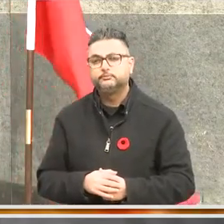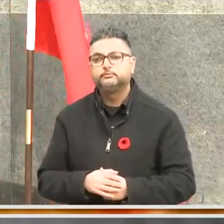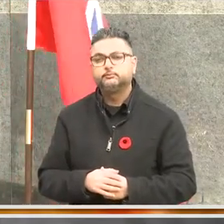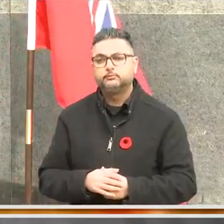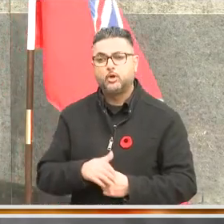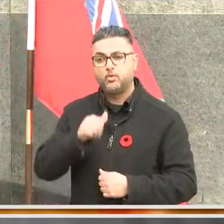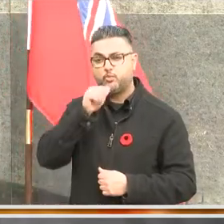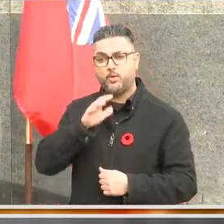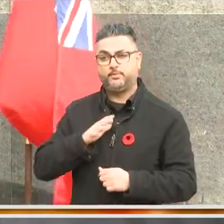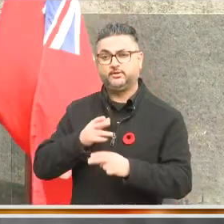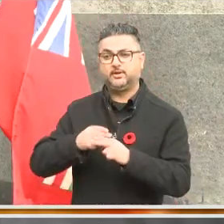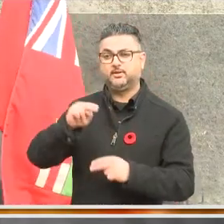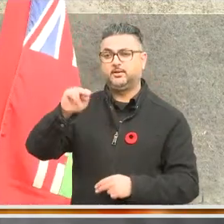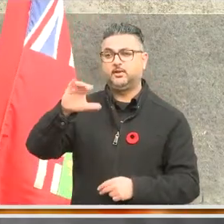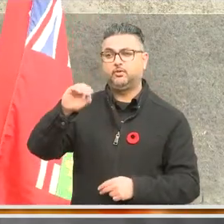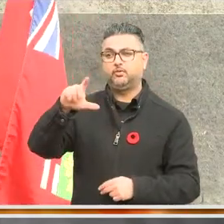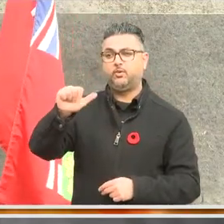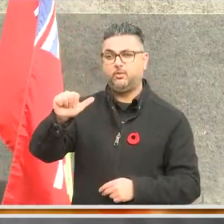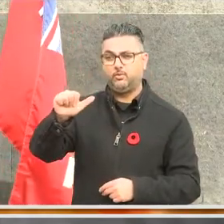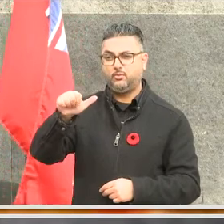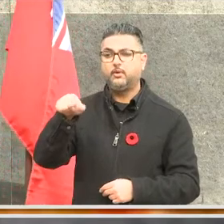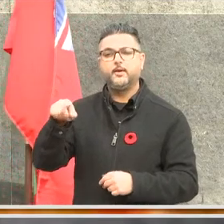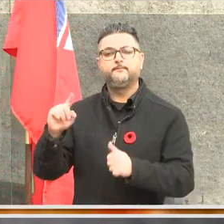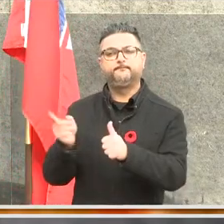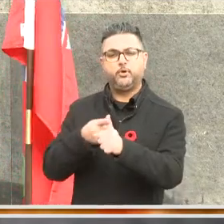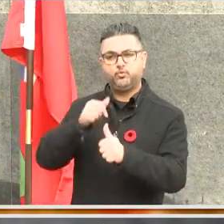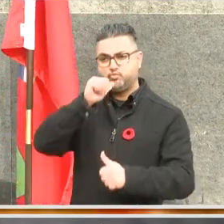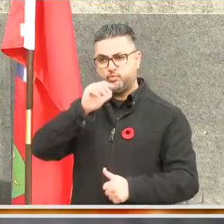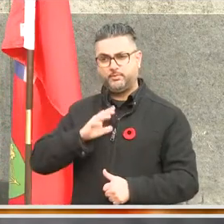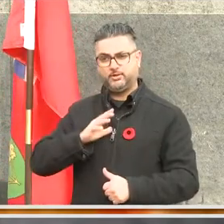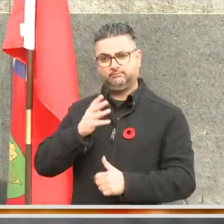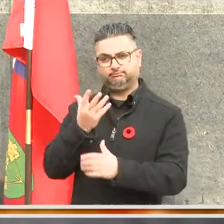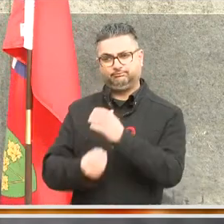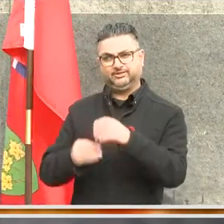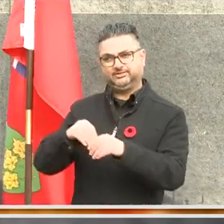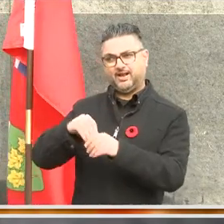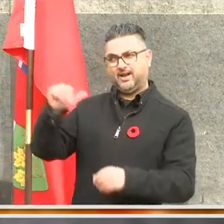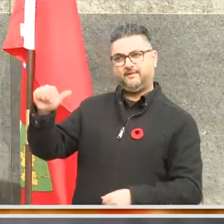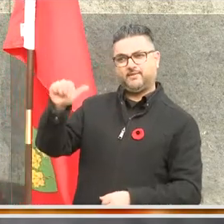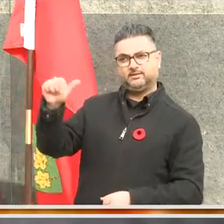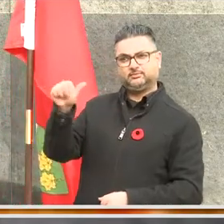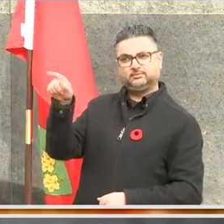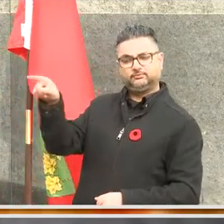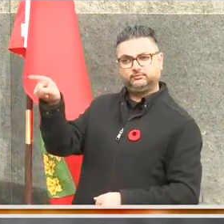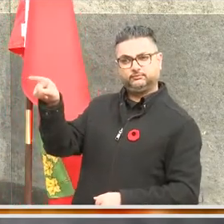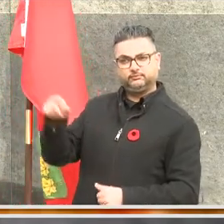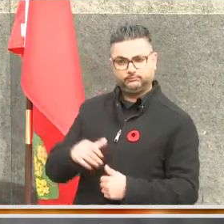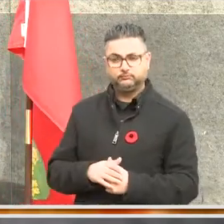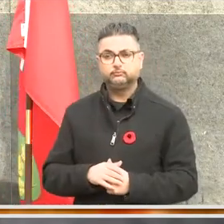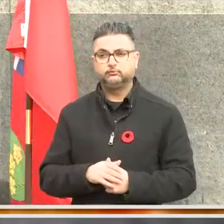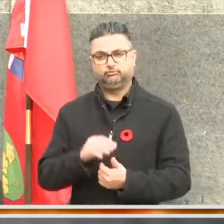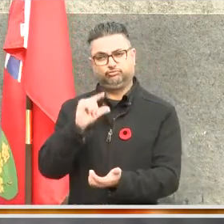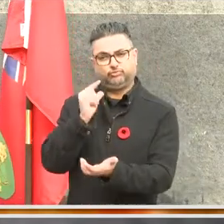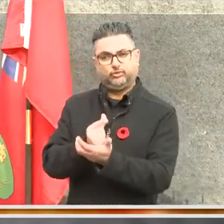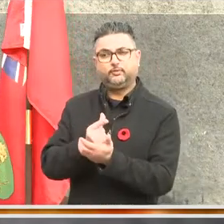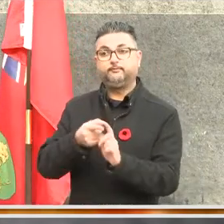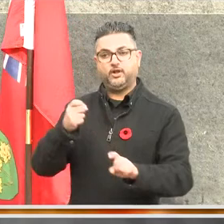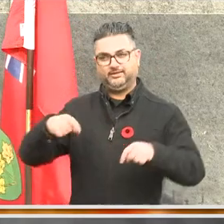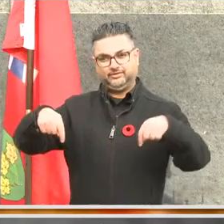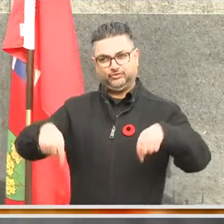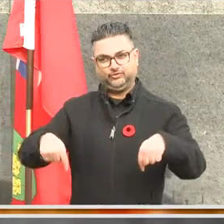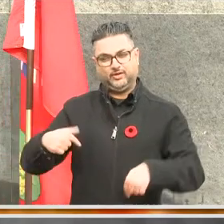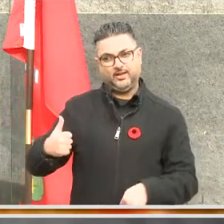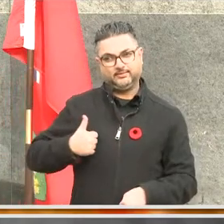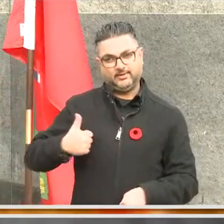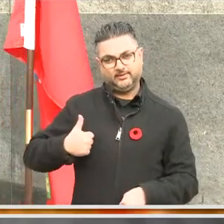by the Taliban at 26 years old. She was a graduate of RMC. We think of Charlie Fox, who served and took out